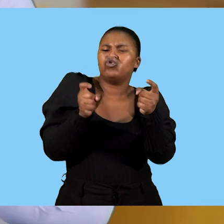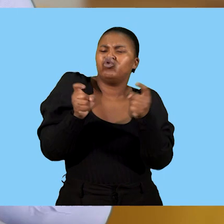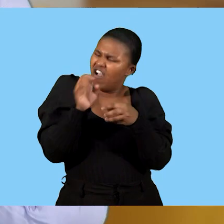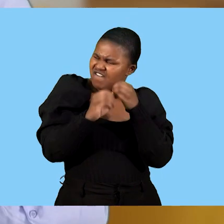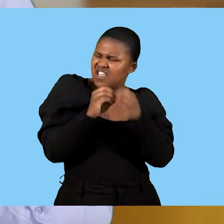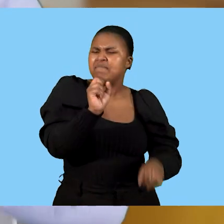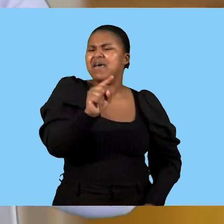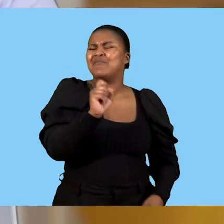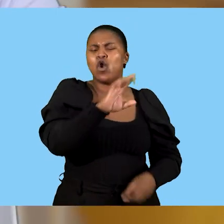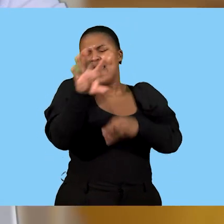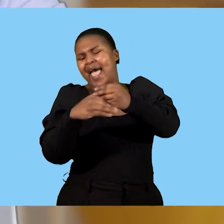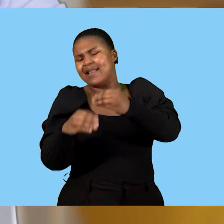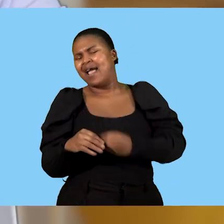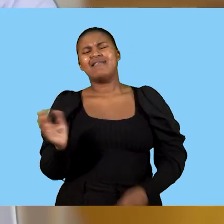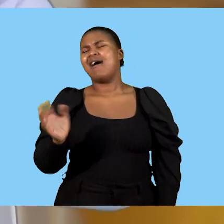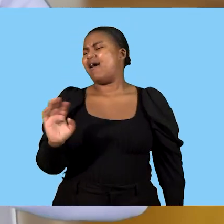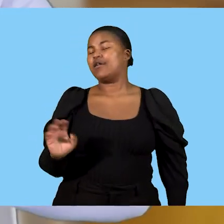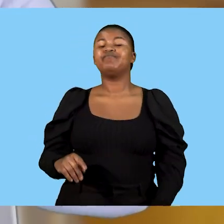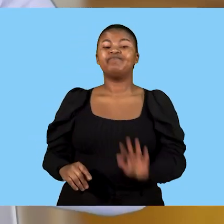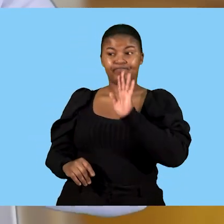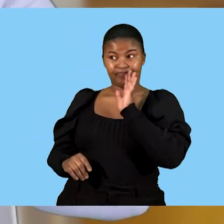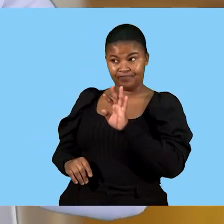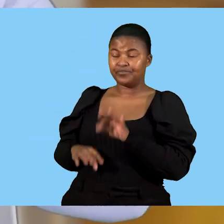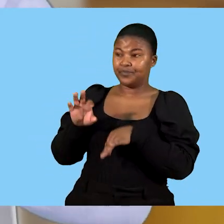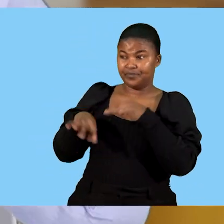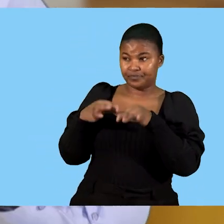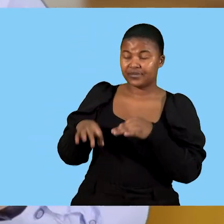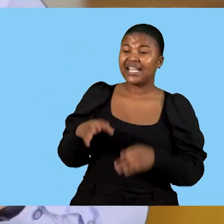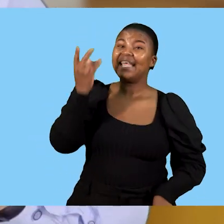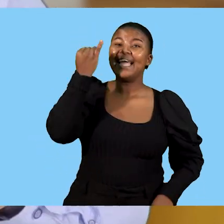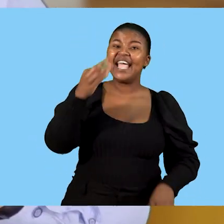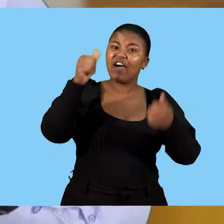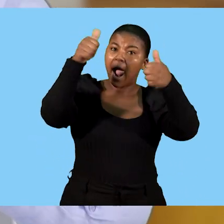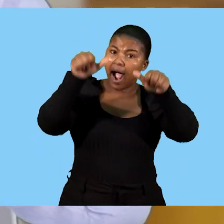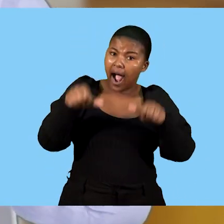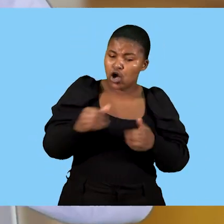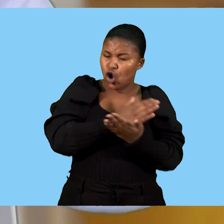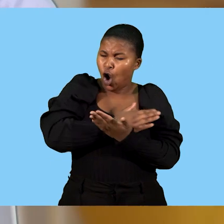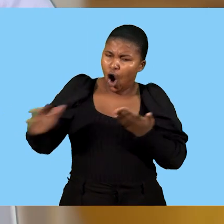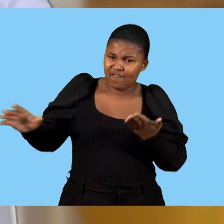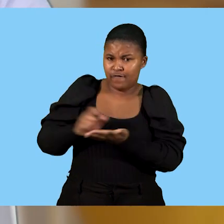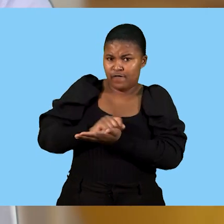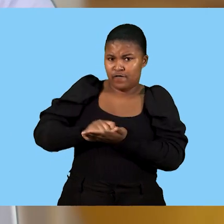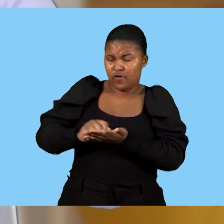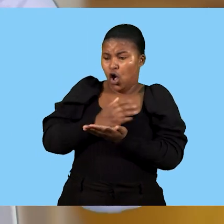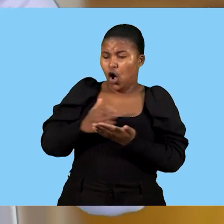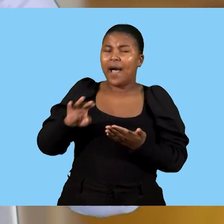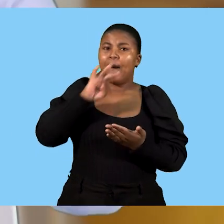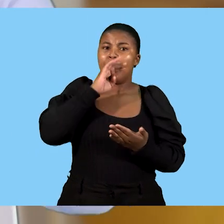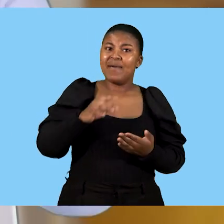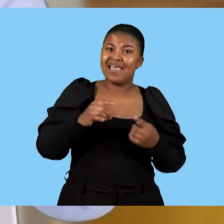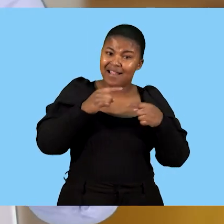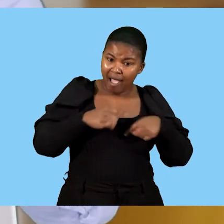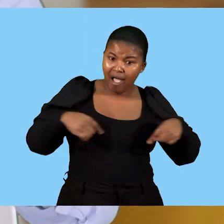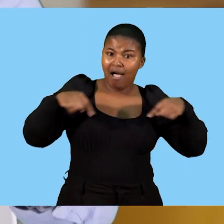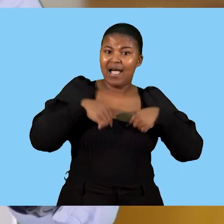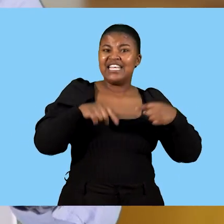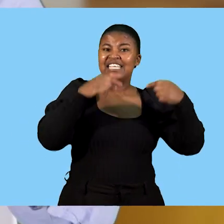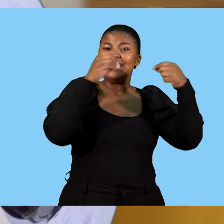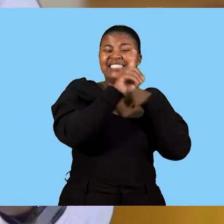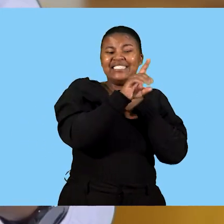The moment an account is written off, it is taken out of our debtors